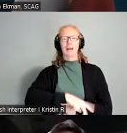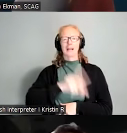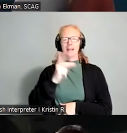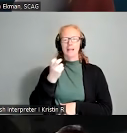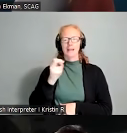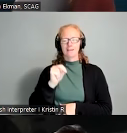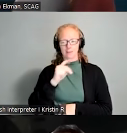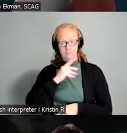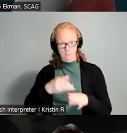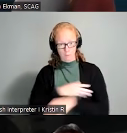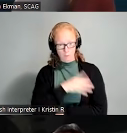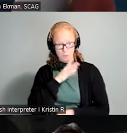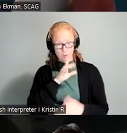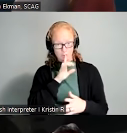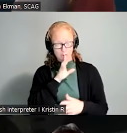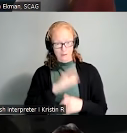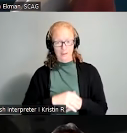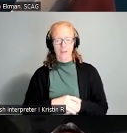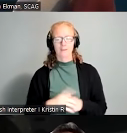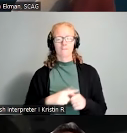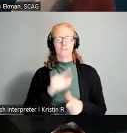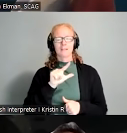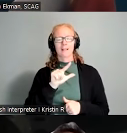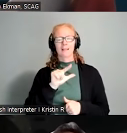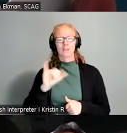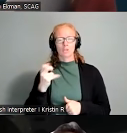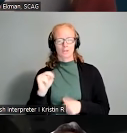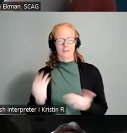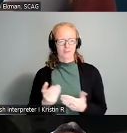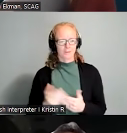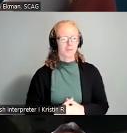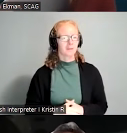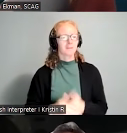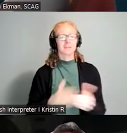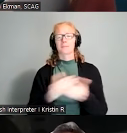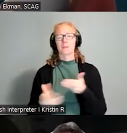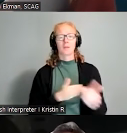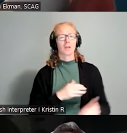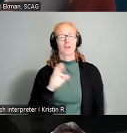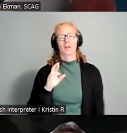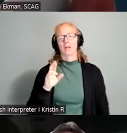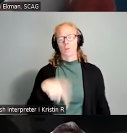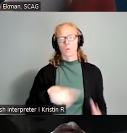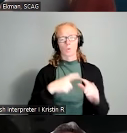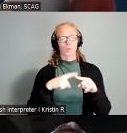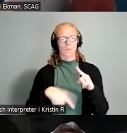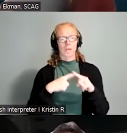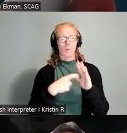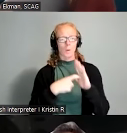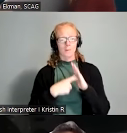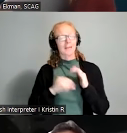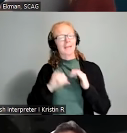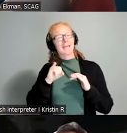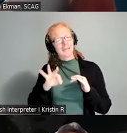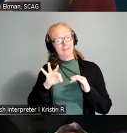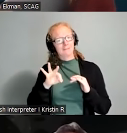Kevin, before you start, I'm going to say is, regardless what the RENA requirements, even if the project, the quota